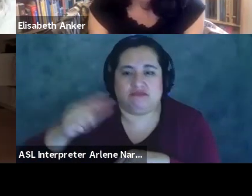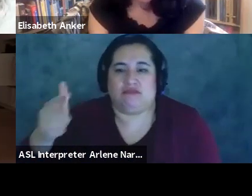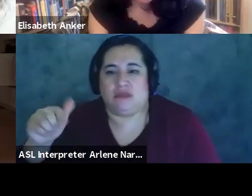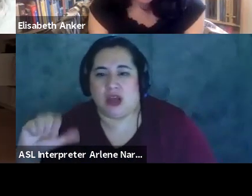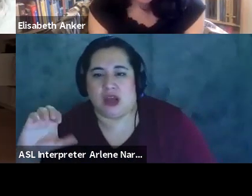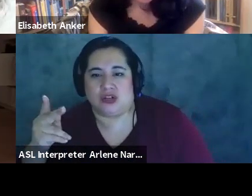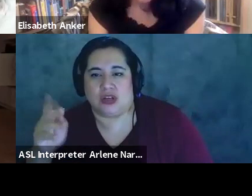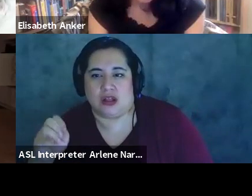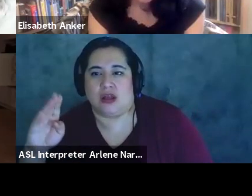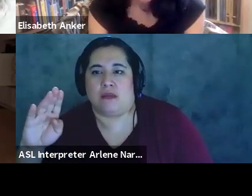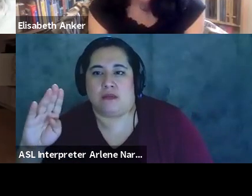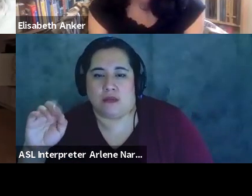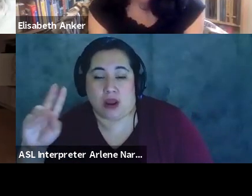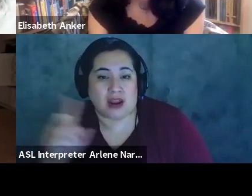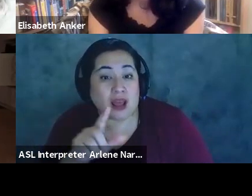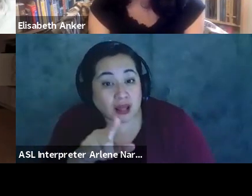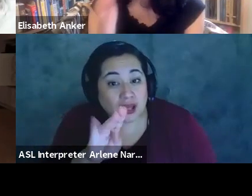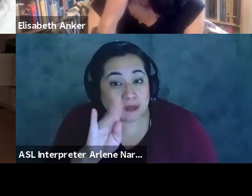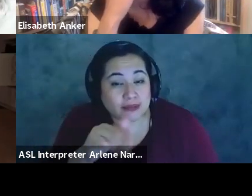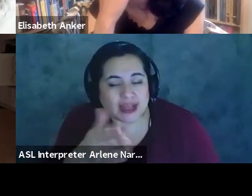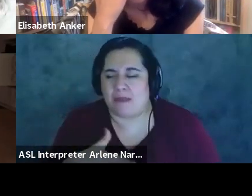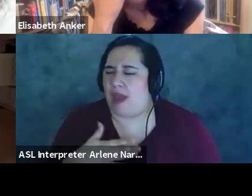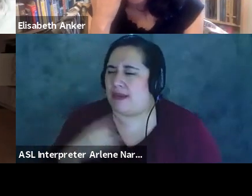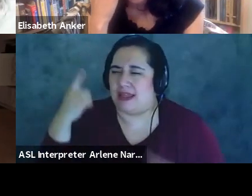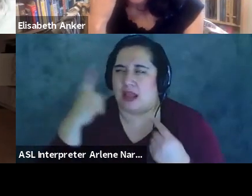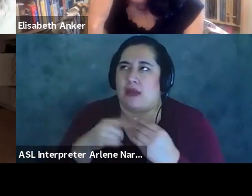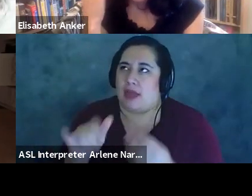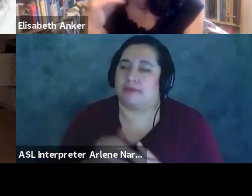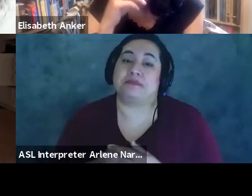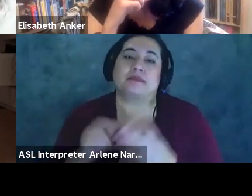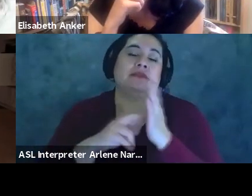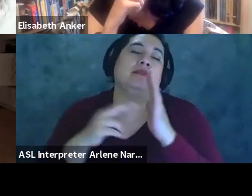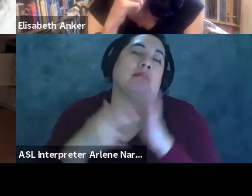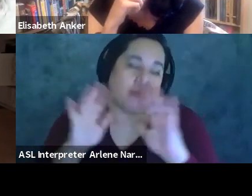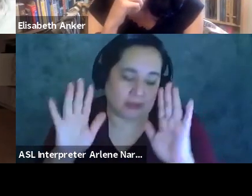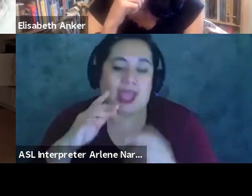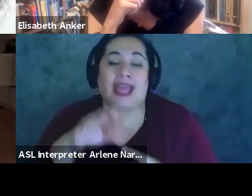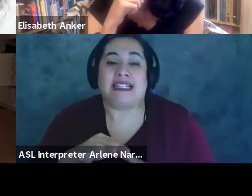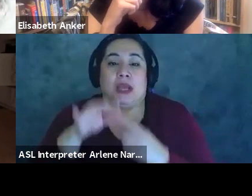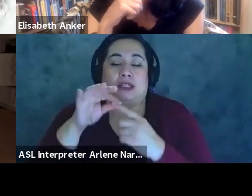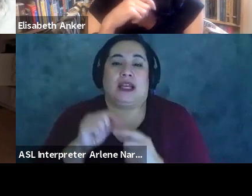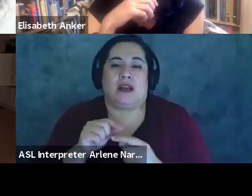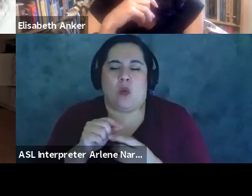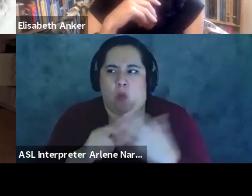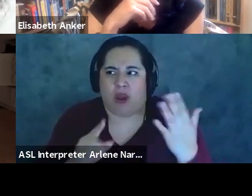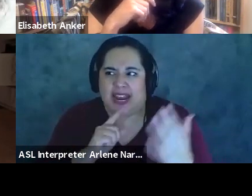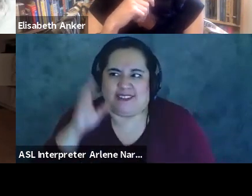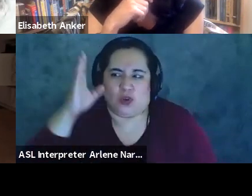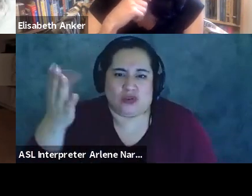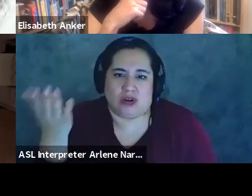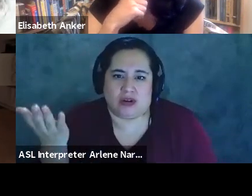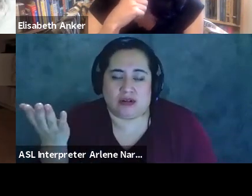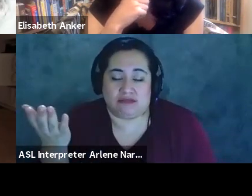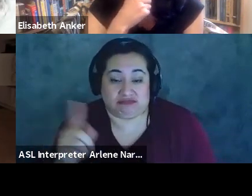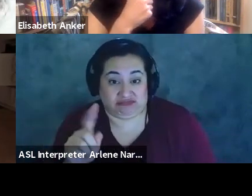Brad. Libby? I'd be happy to think about that. I mean, especially what is a future?